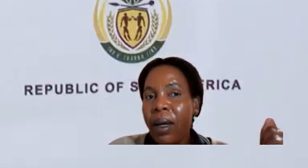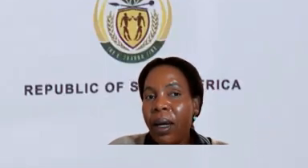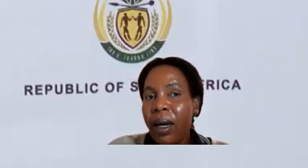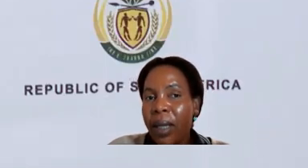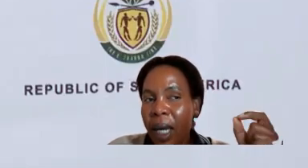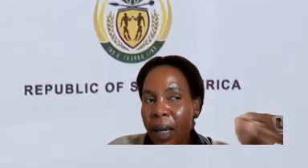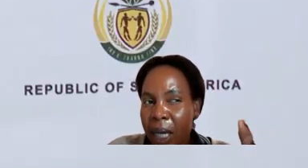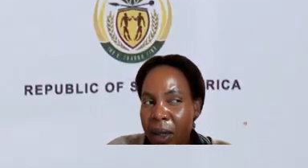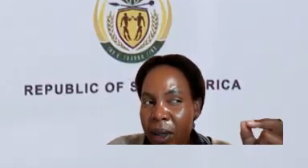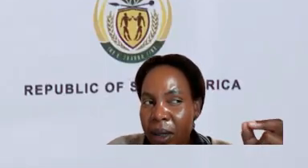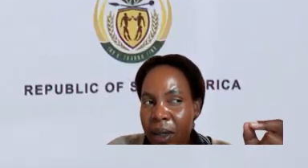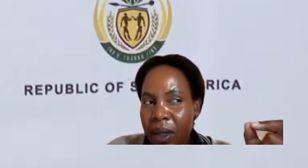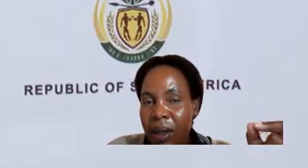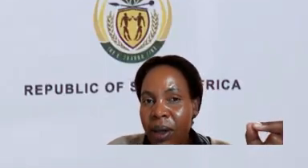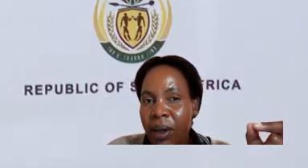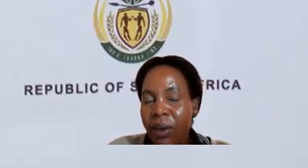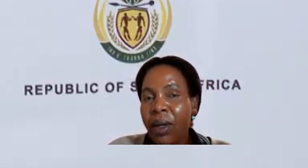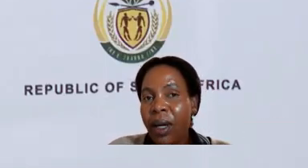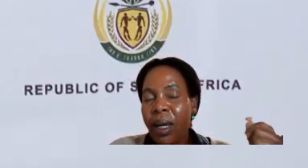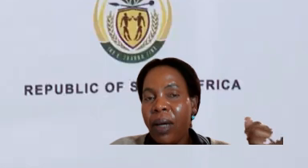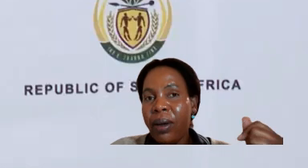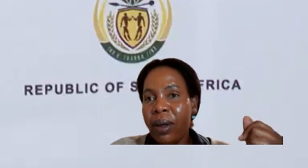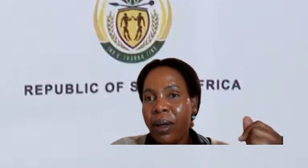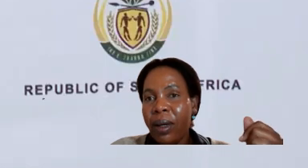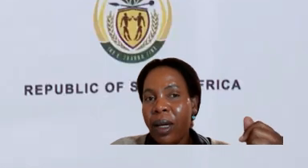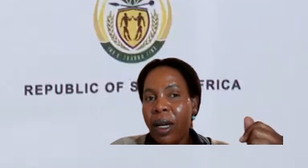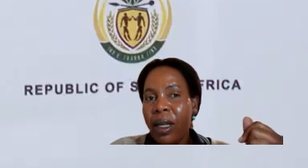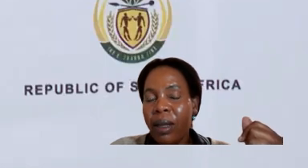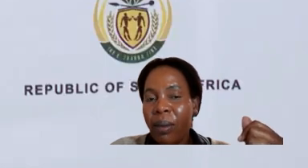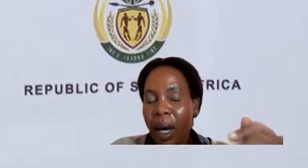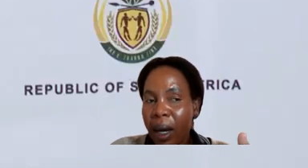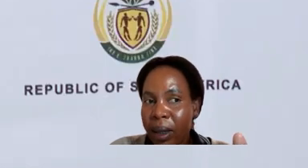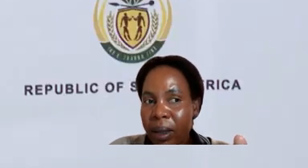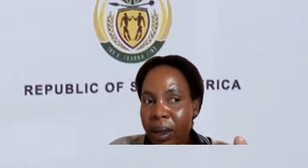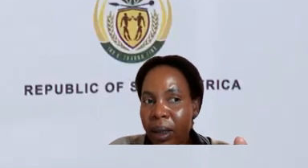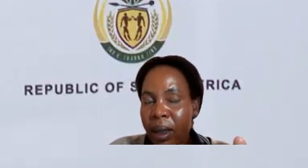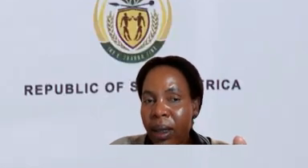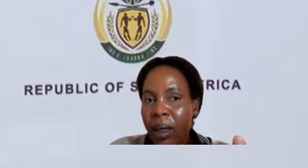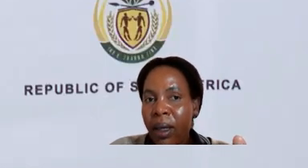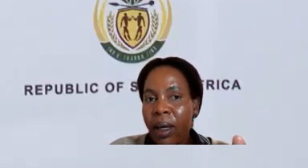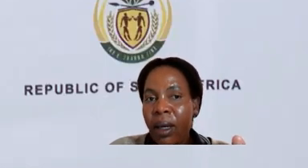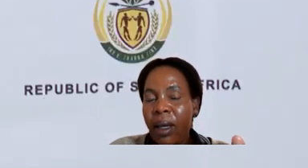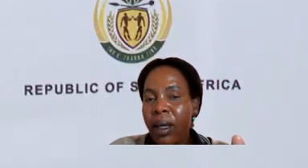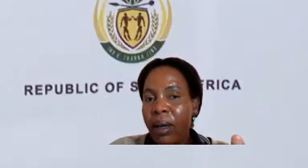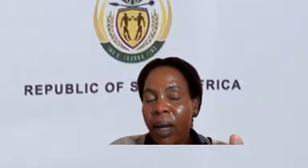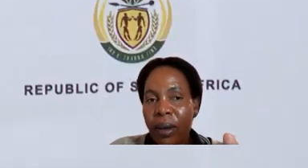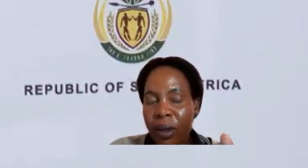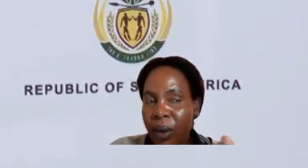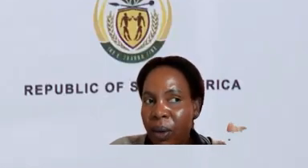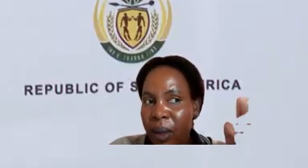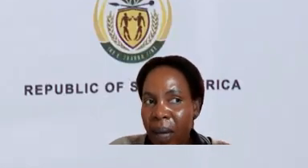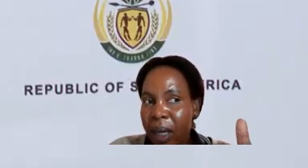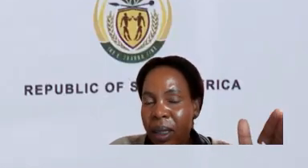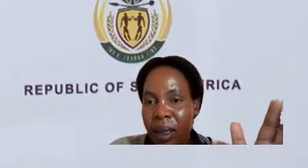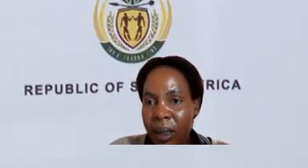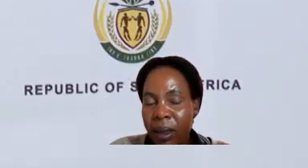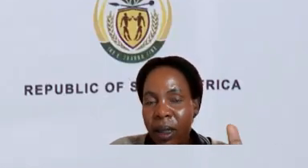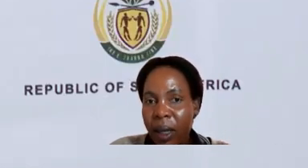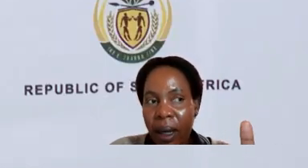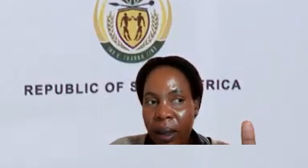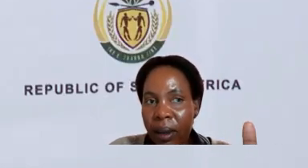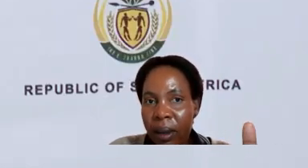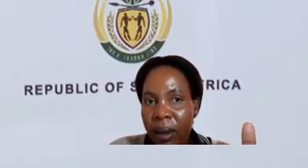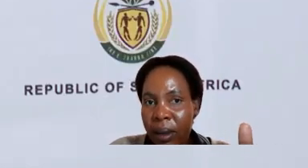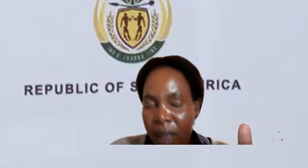Remember? They made the decision not to come out. The mines, nothing is wrong with the mines. They're